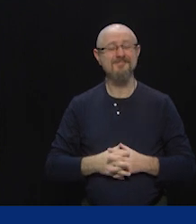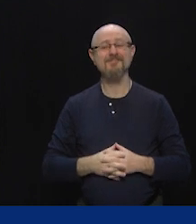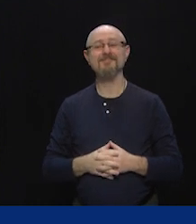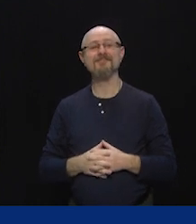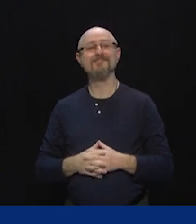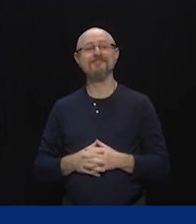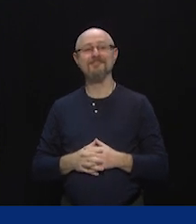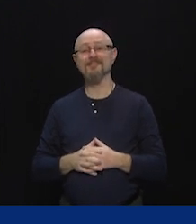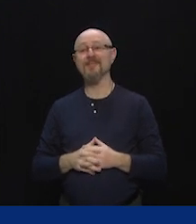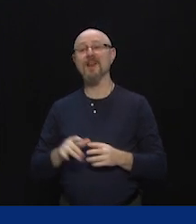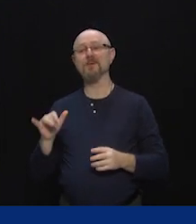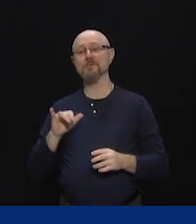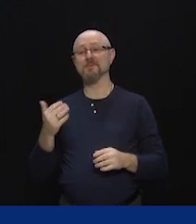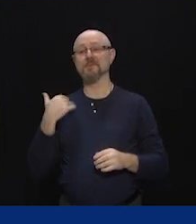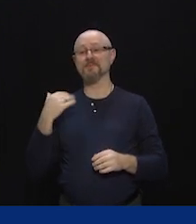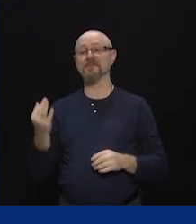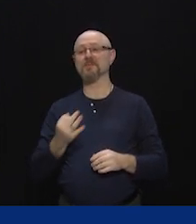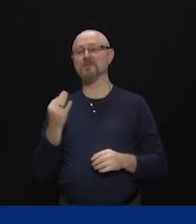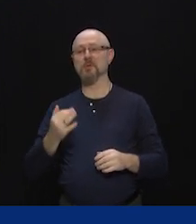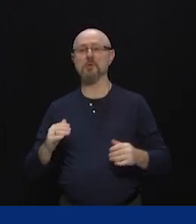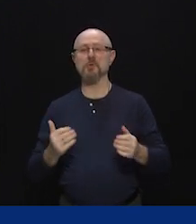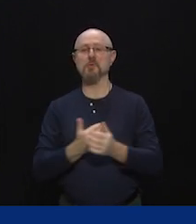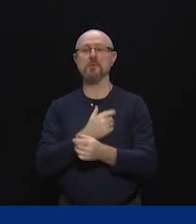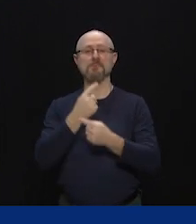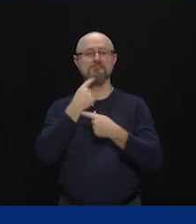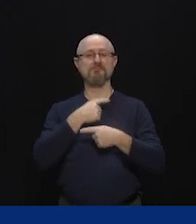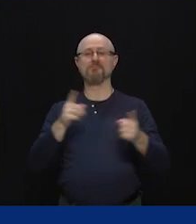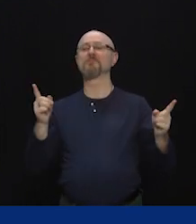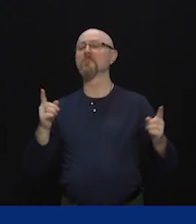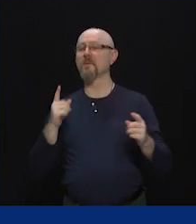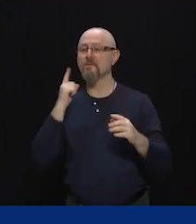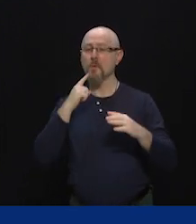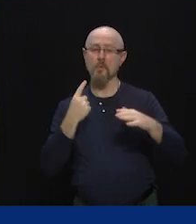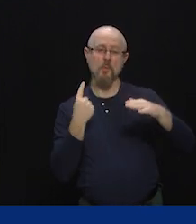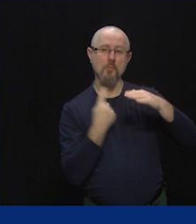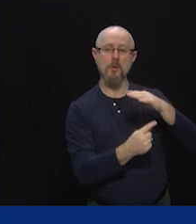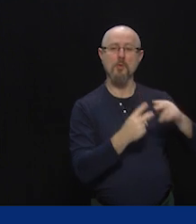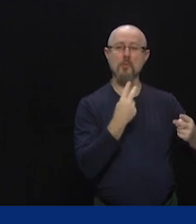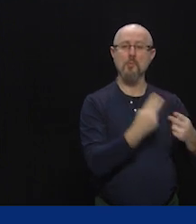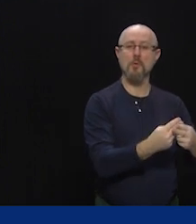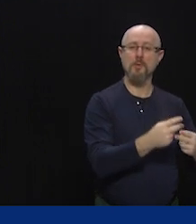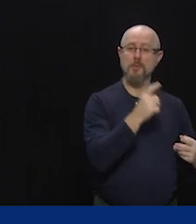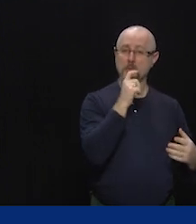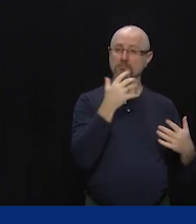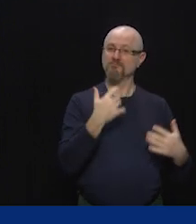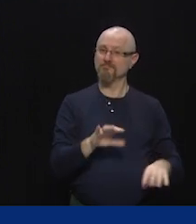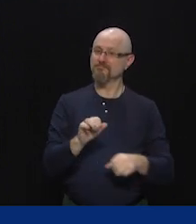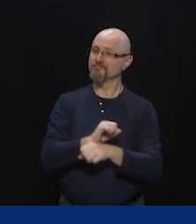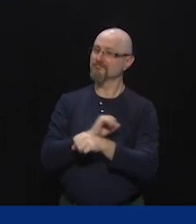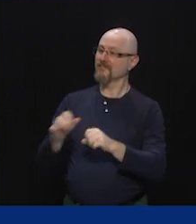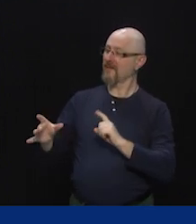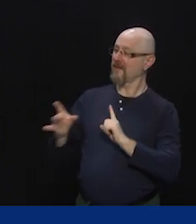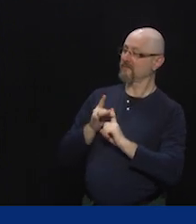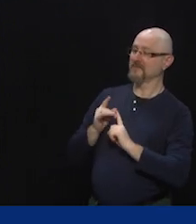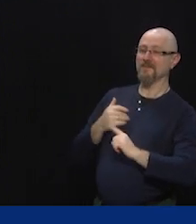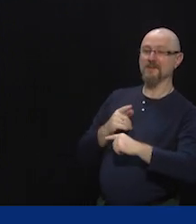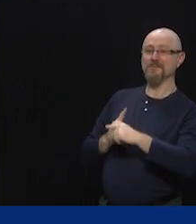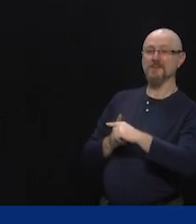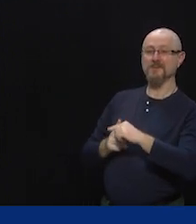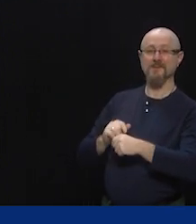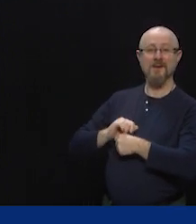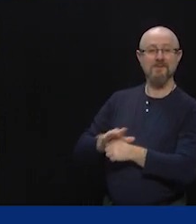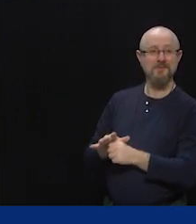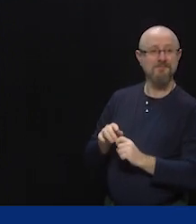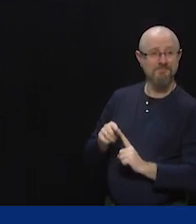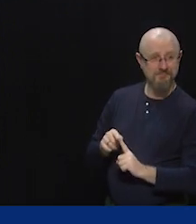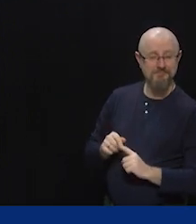on Friday new guidance on isolation for people who've been found to be infected with COVID. As